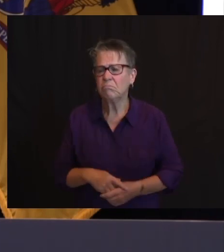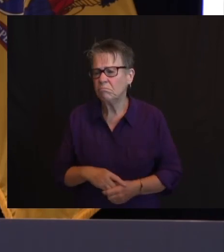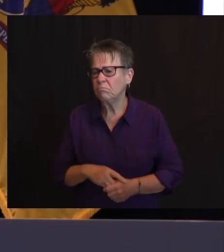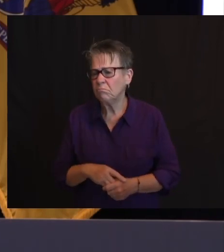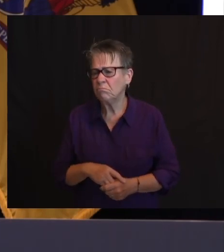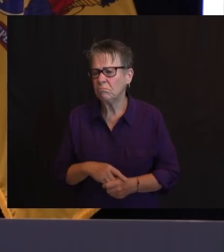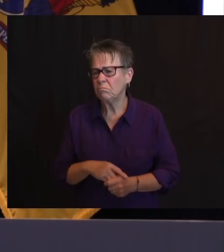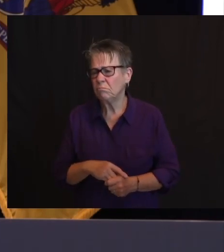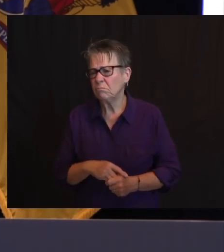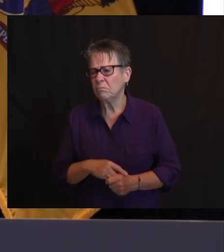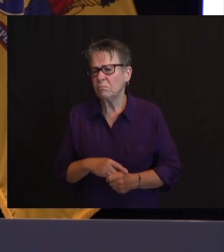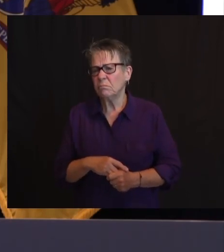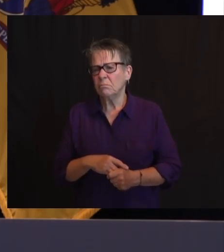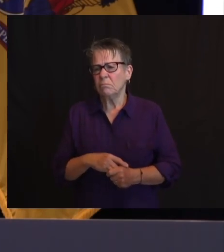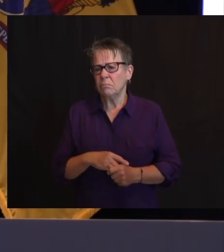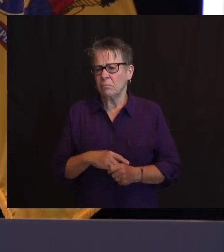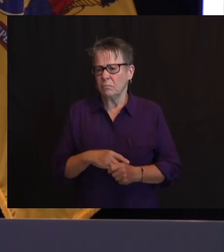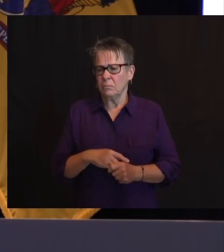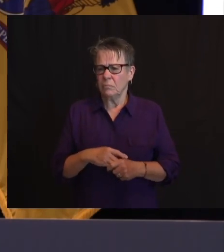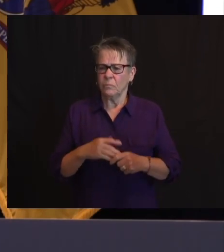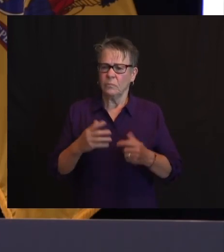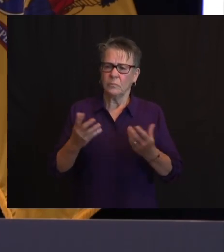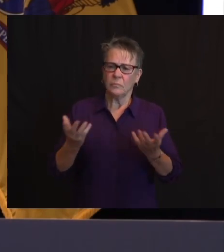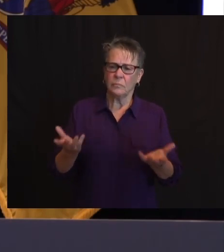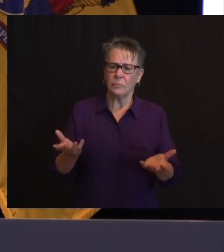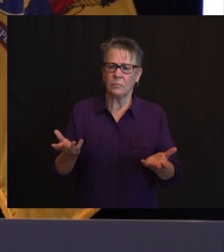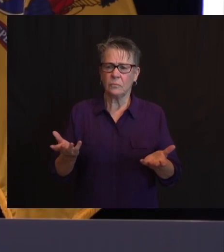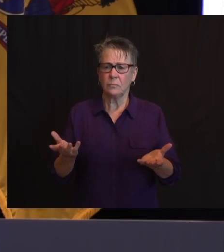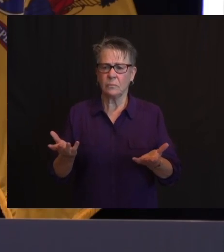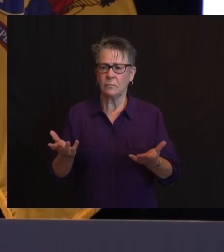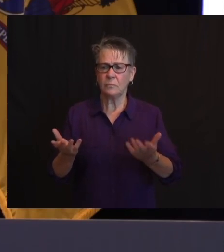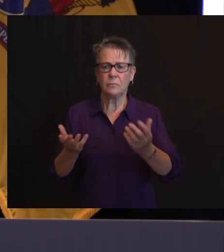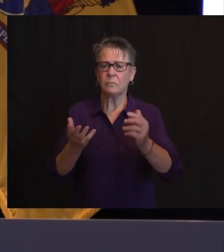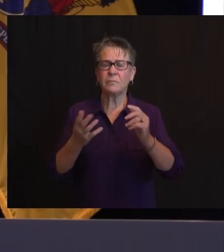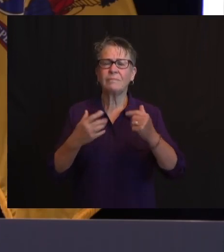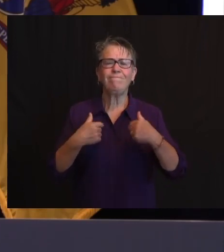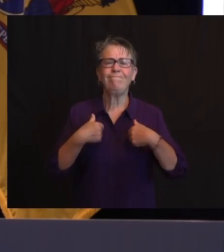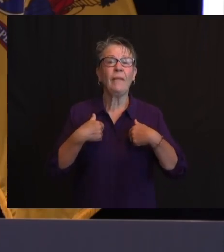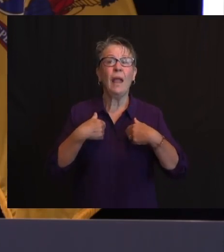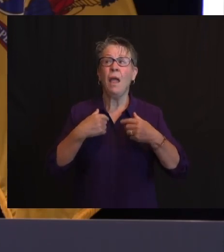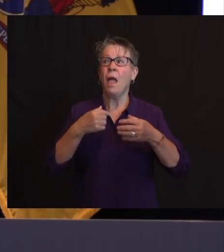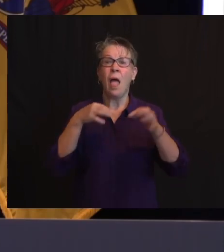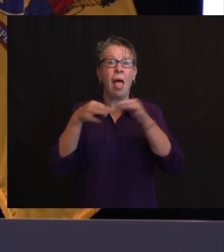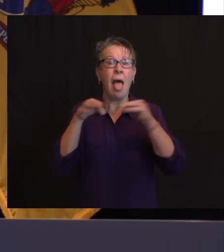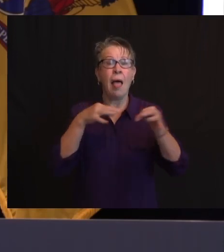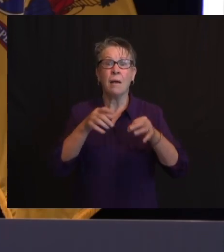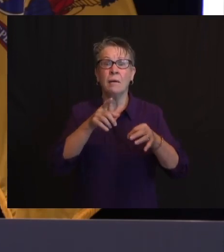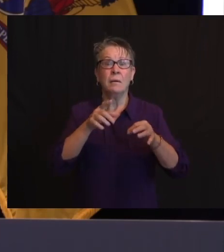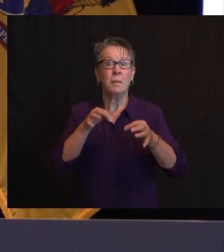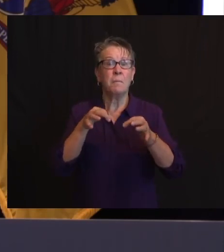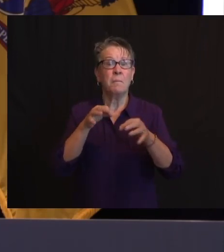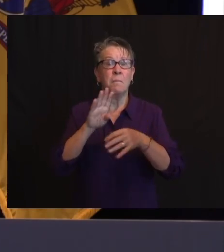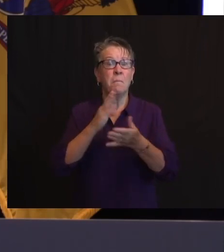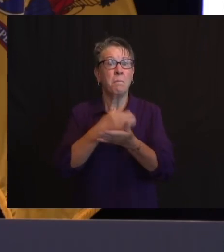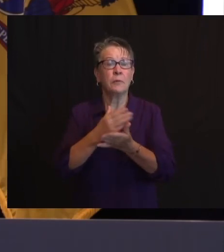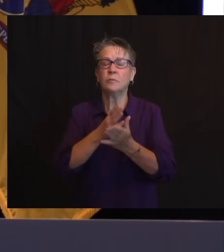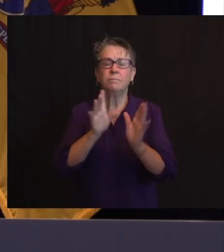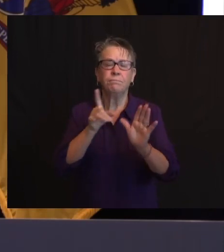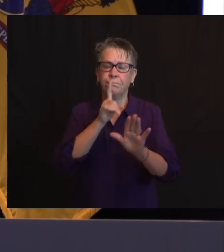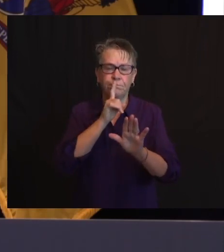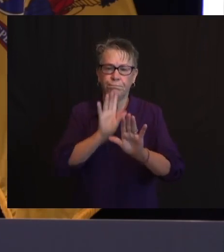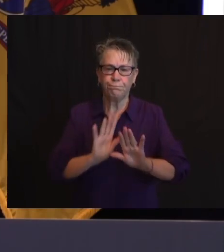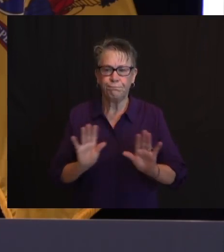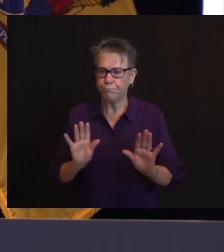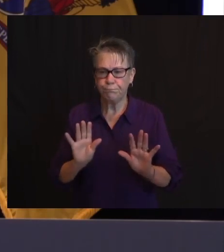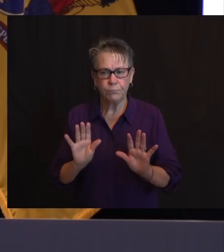down my throat, but I'm not going to have anything more to say on the budget. The committee hearings are tomorrow, and I believe the budget will be, assuming it gets out of committee